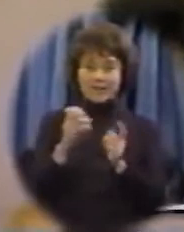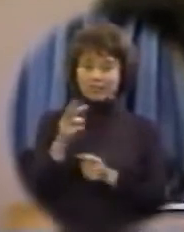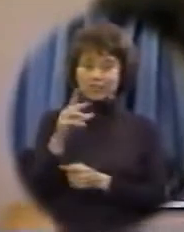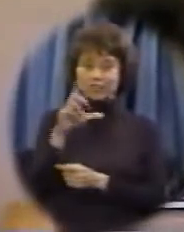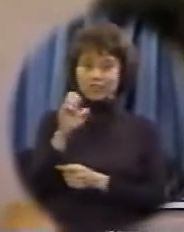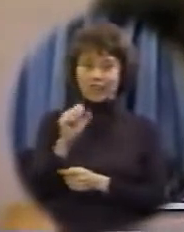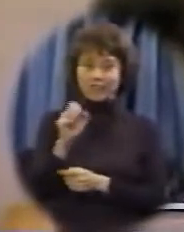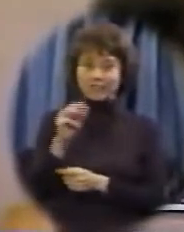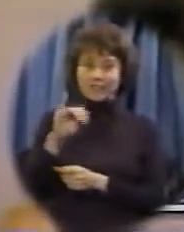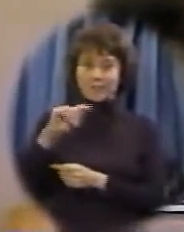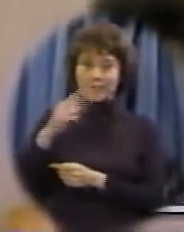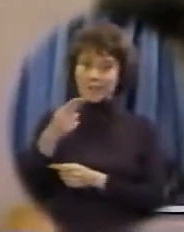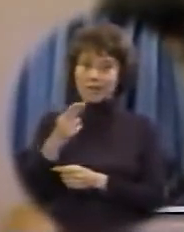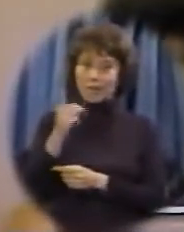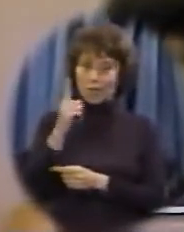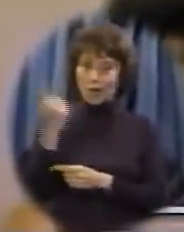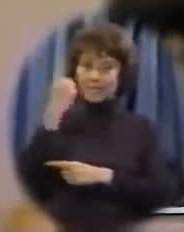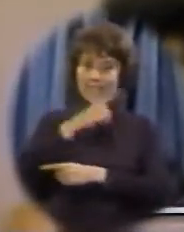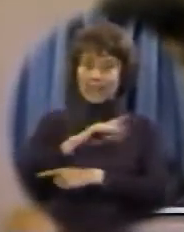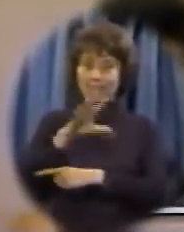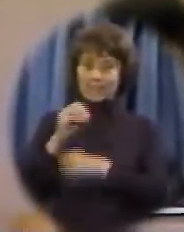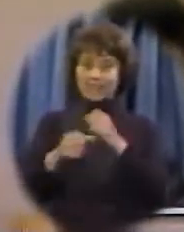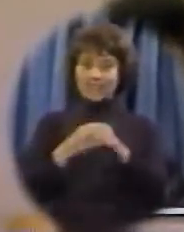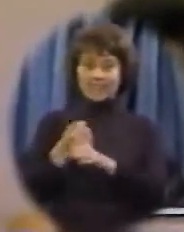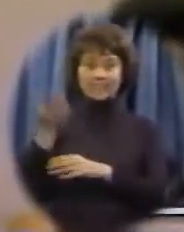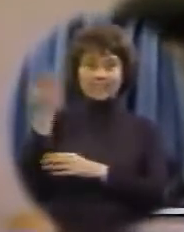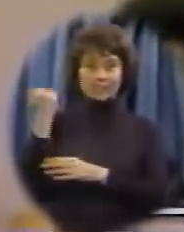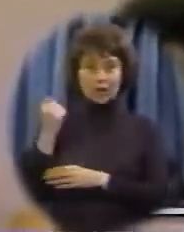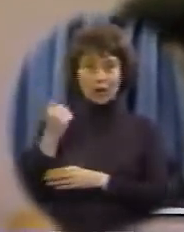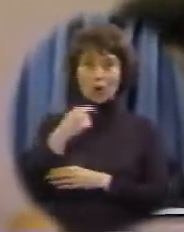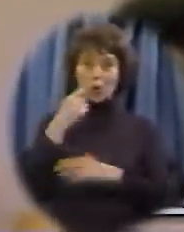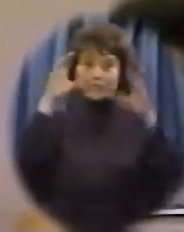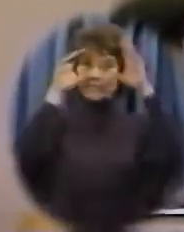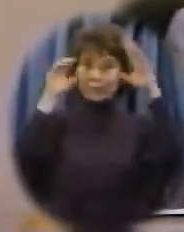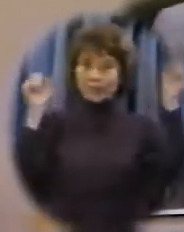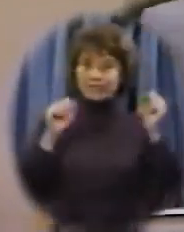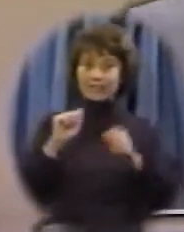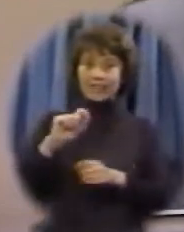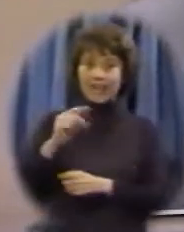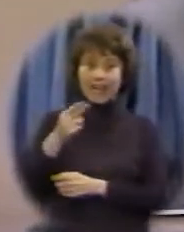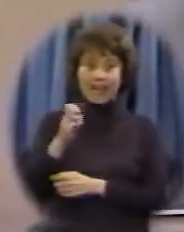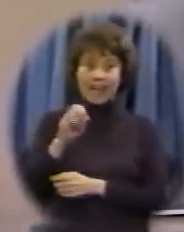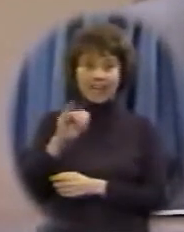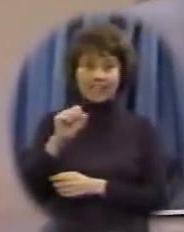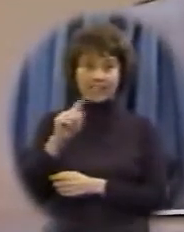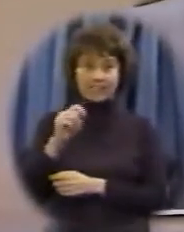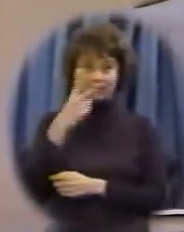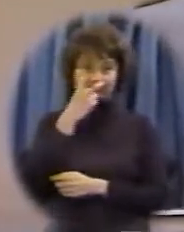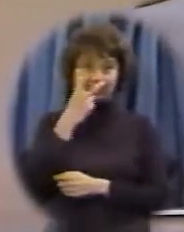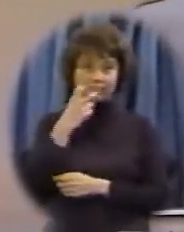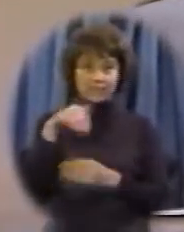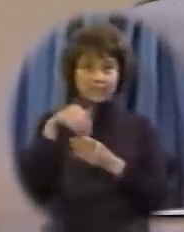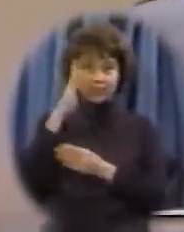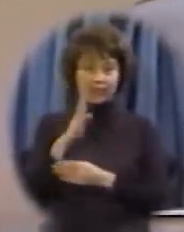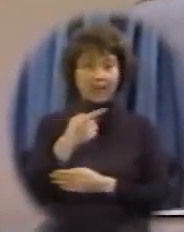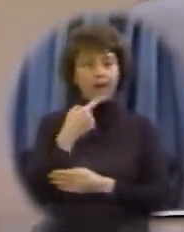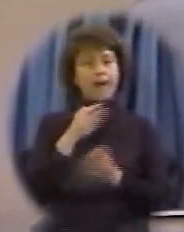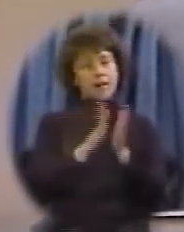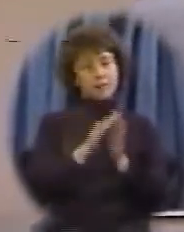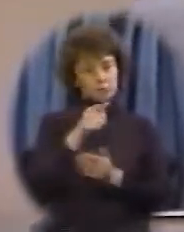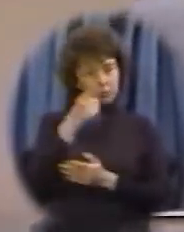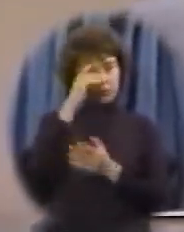day, 50 years ago, the president of the League of Atheism from New York City. I said to him, Mr. Smith, do you believe in theistic